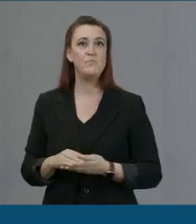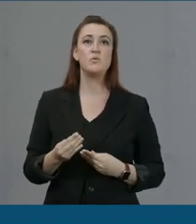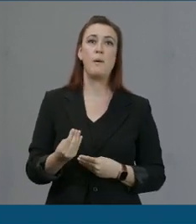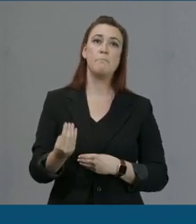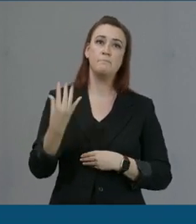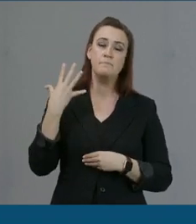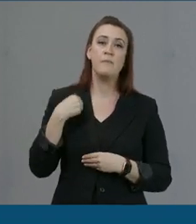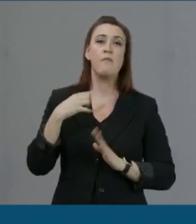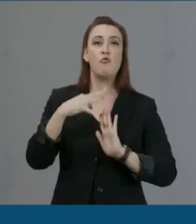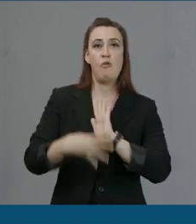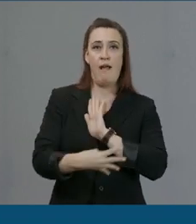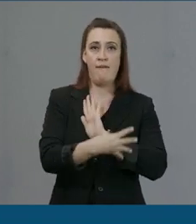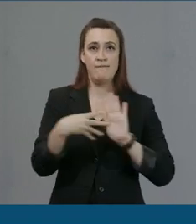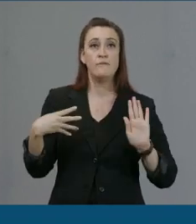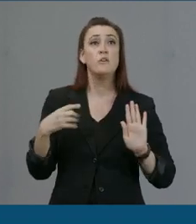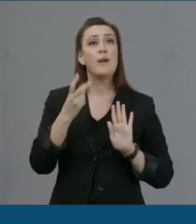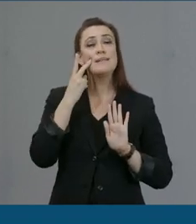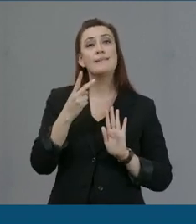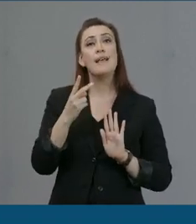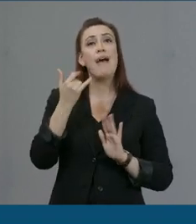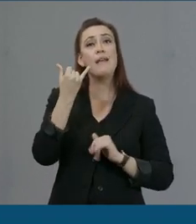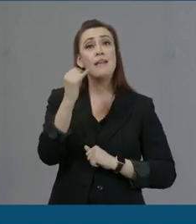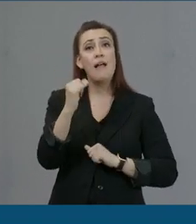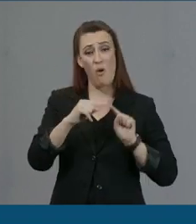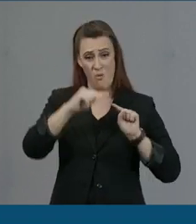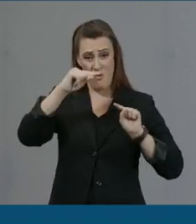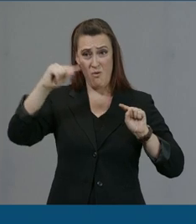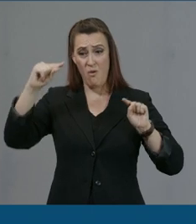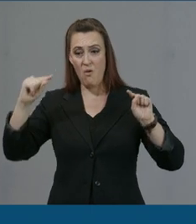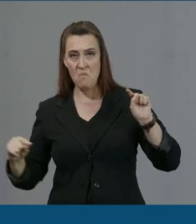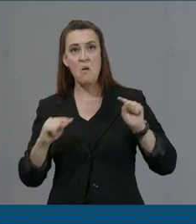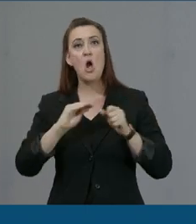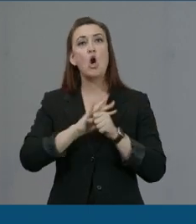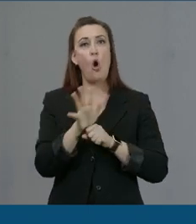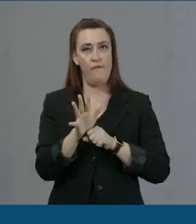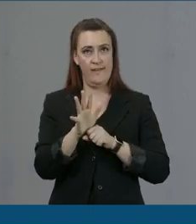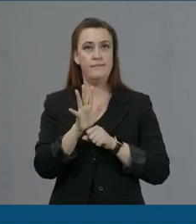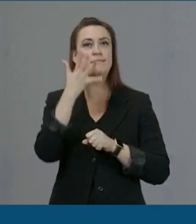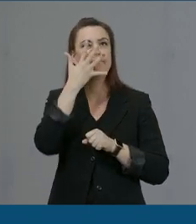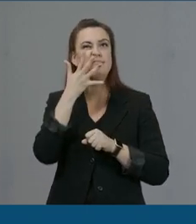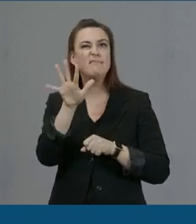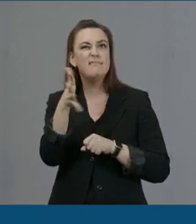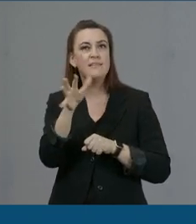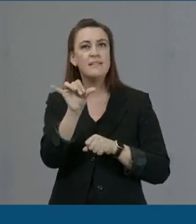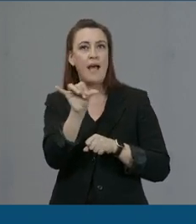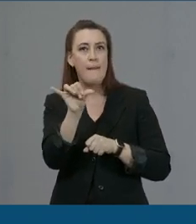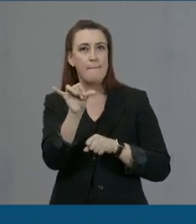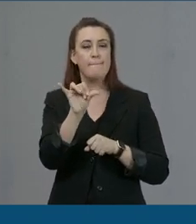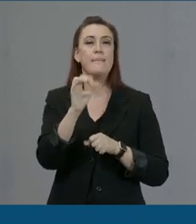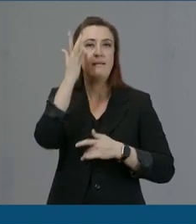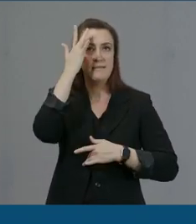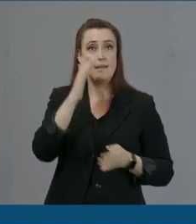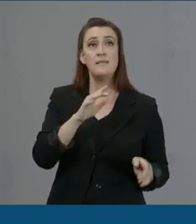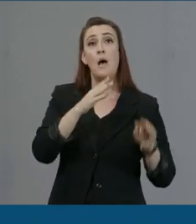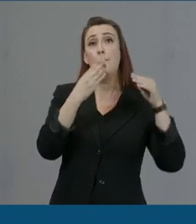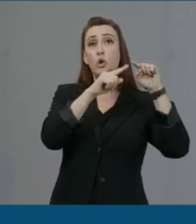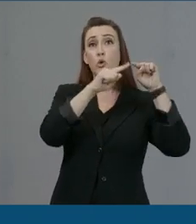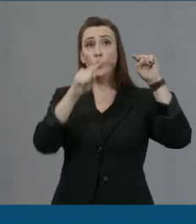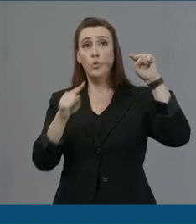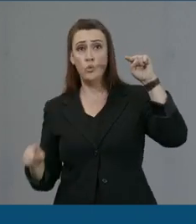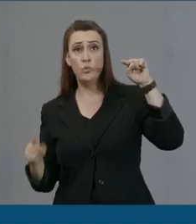The gold line is COVID-like illnesses. The blue line is influenza-like illnesses beginning